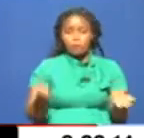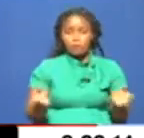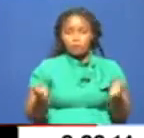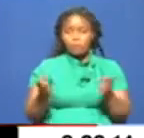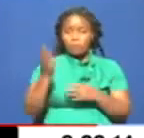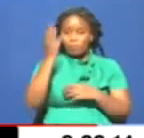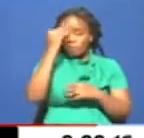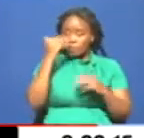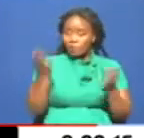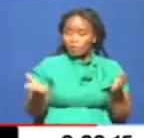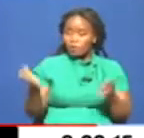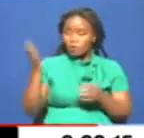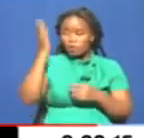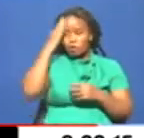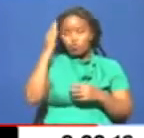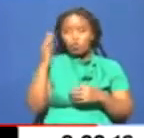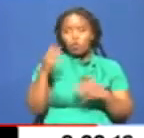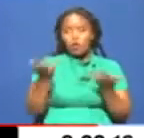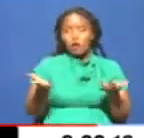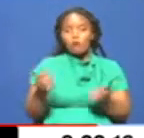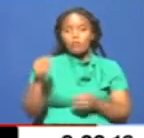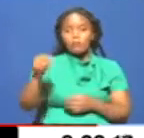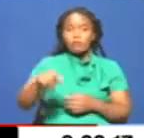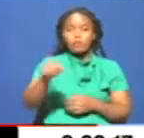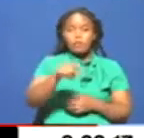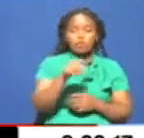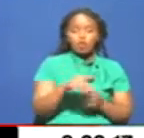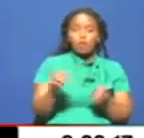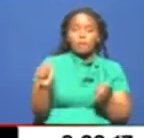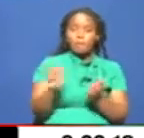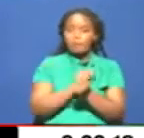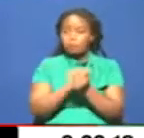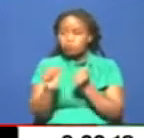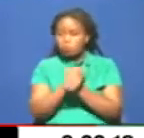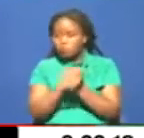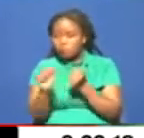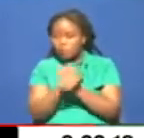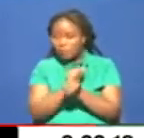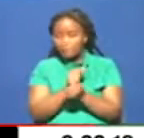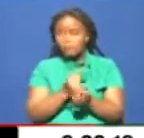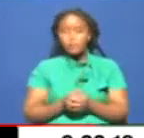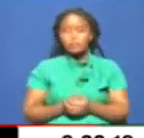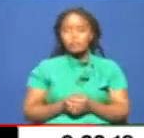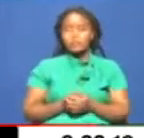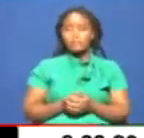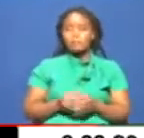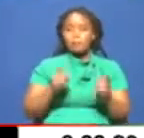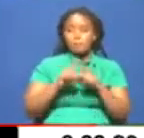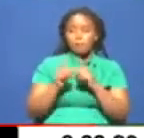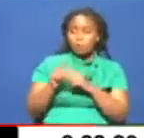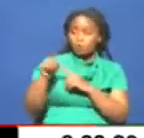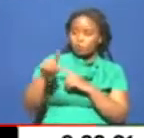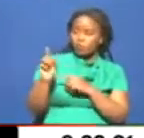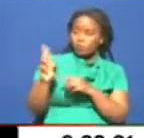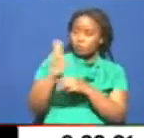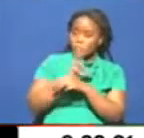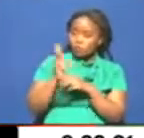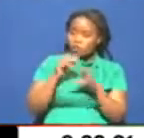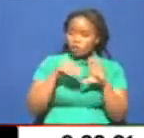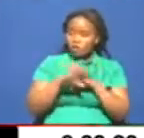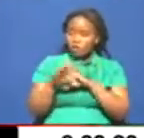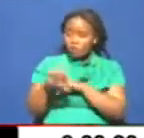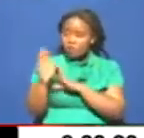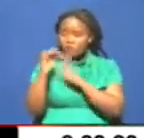crop damages that have happened during the growing season. The PBI will be used to assess individual crop damage